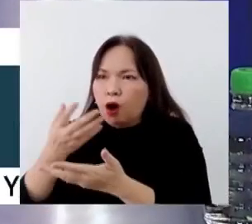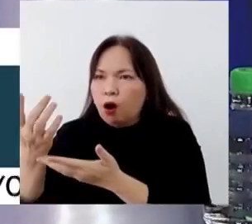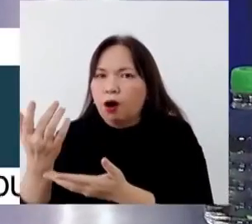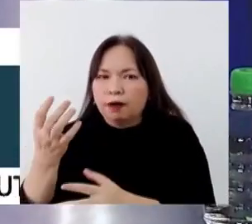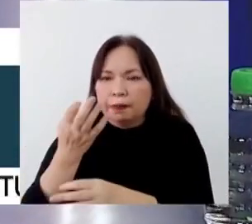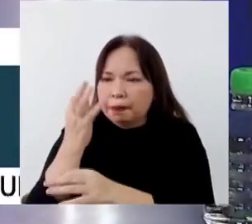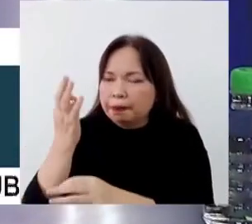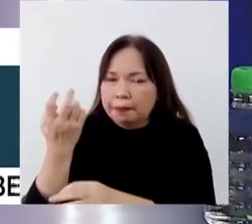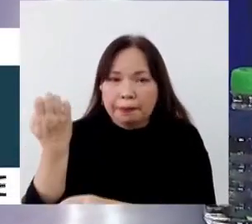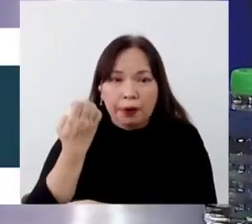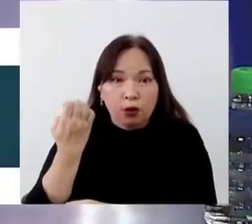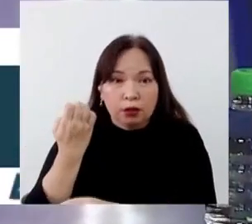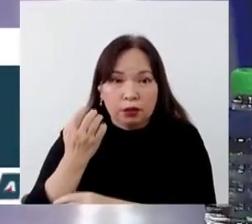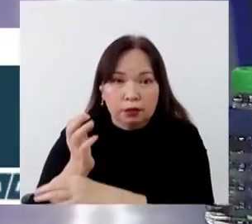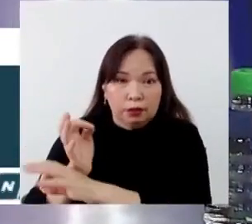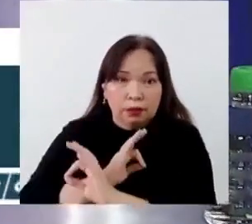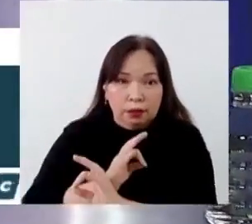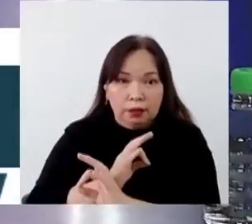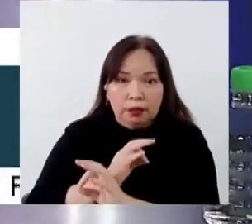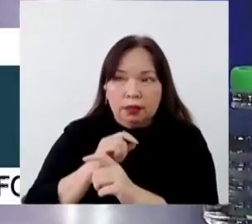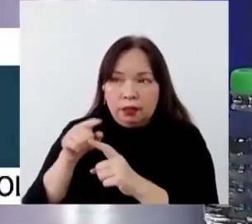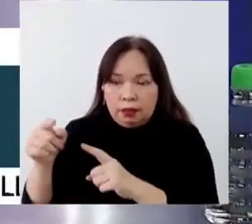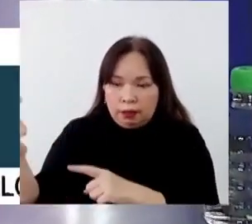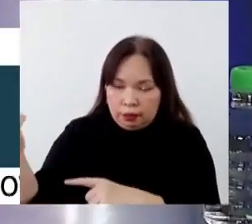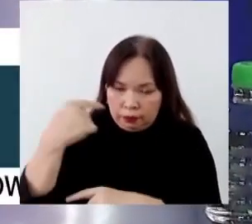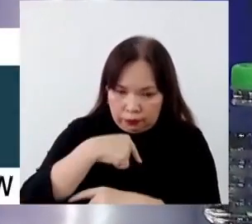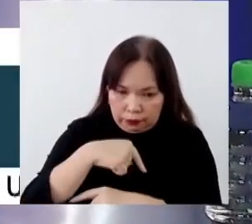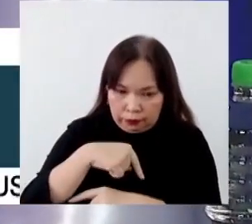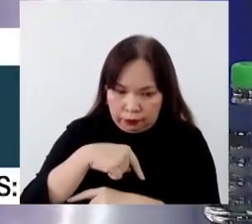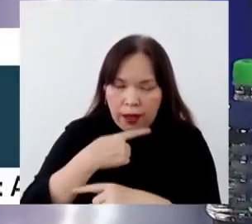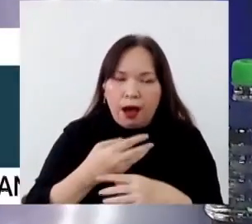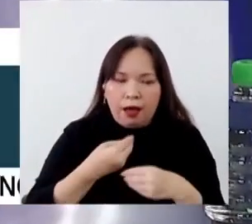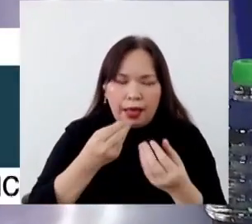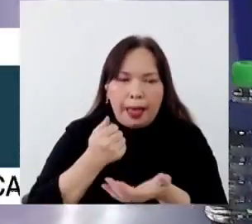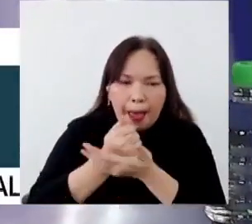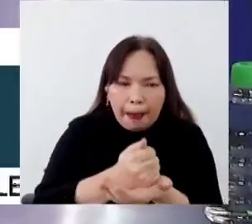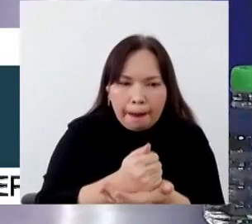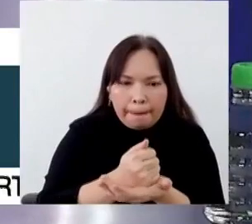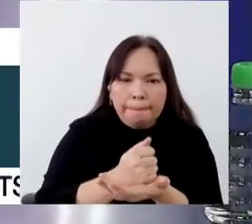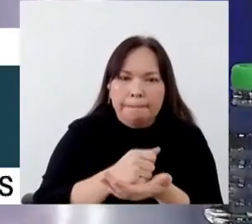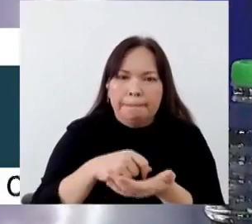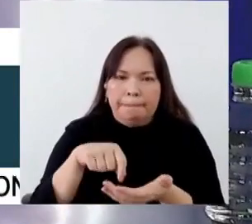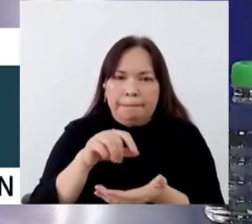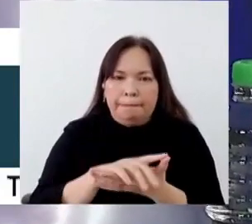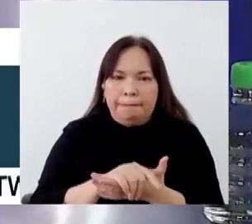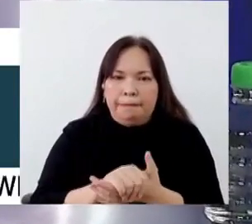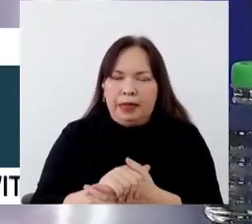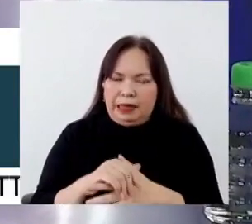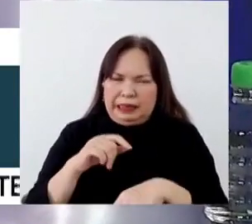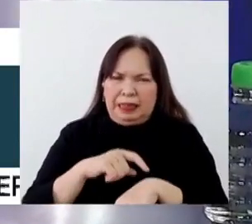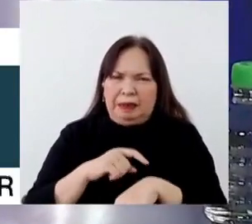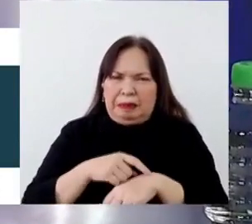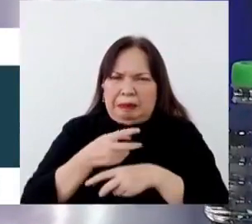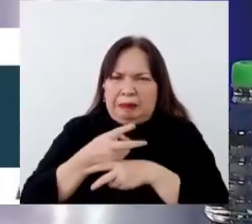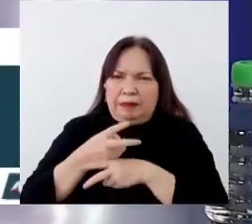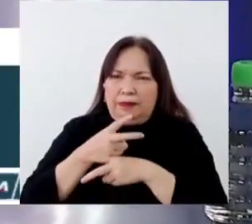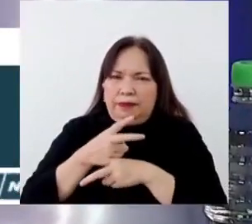ayuda. And time is of essence. Our embassy is already sending their team to the border.